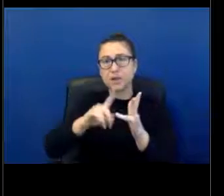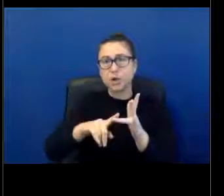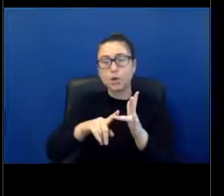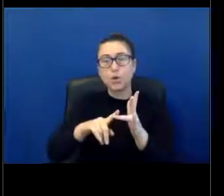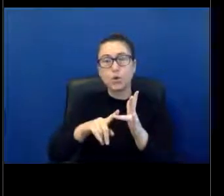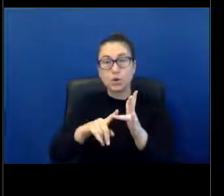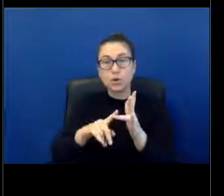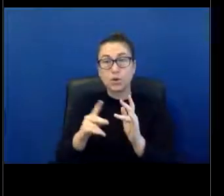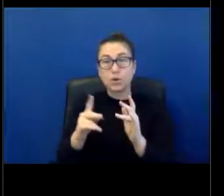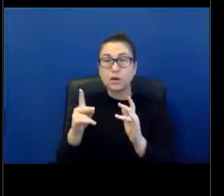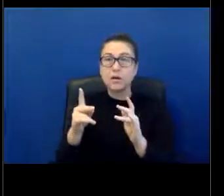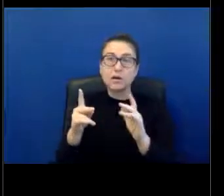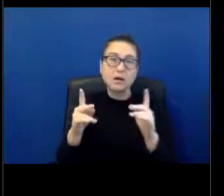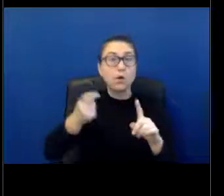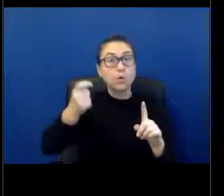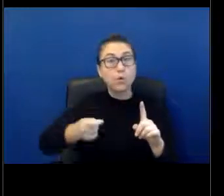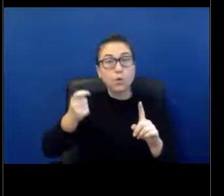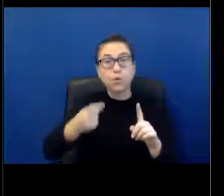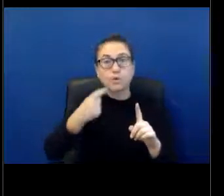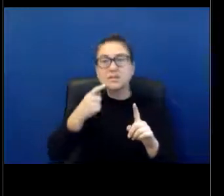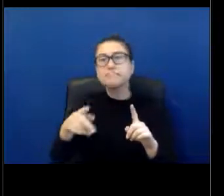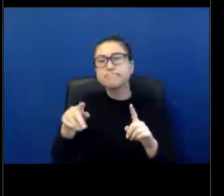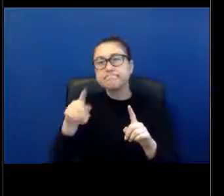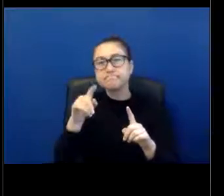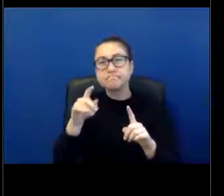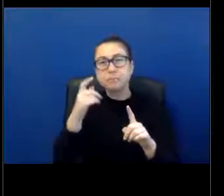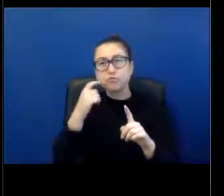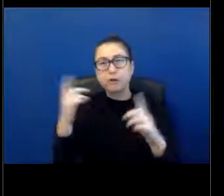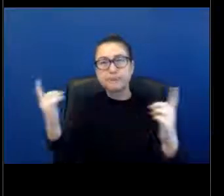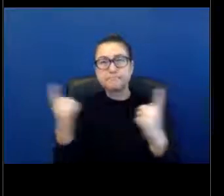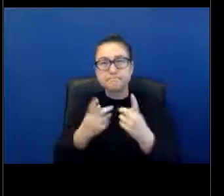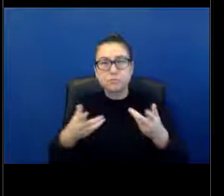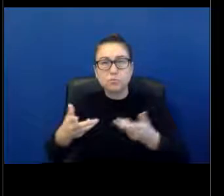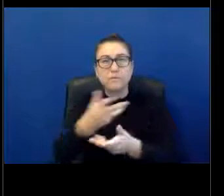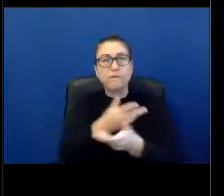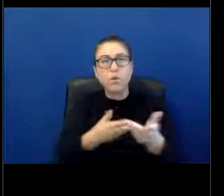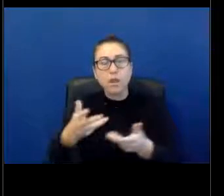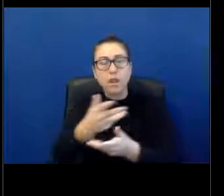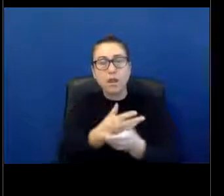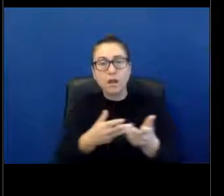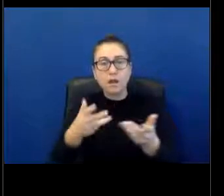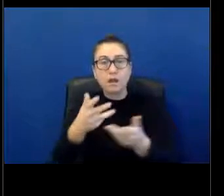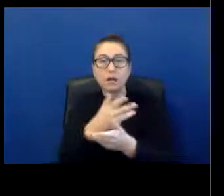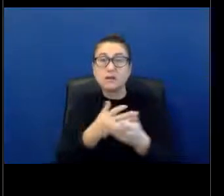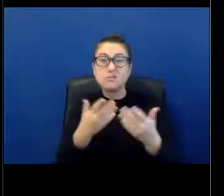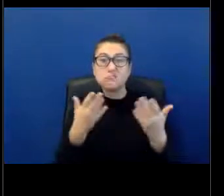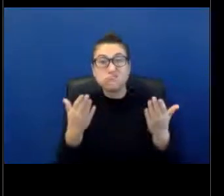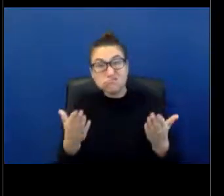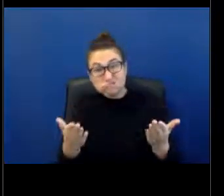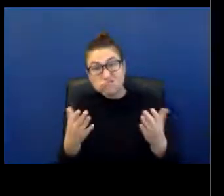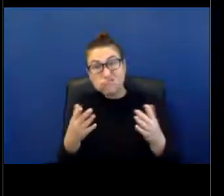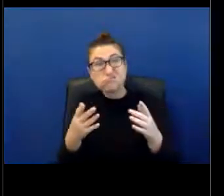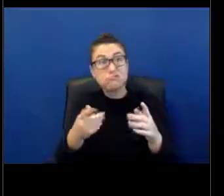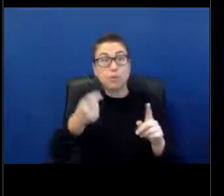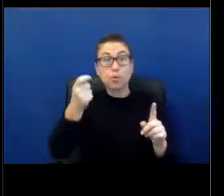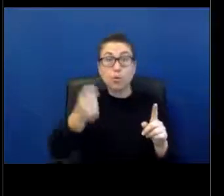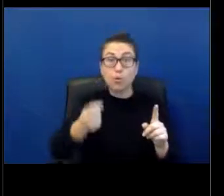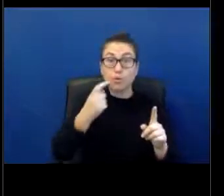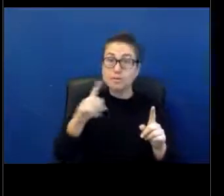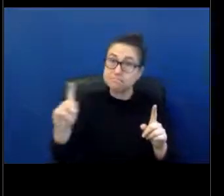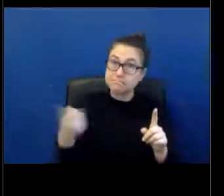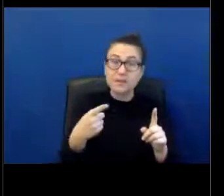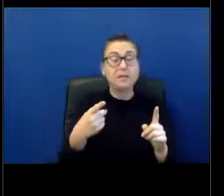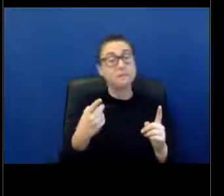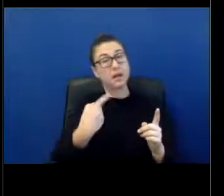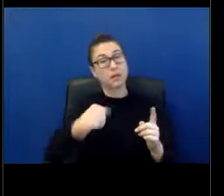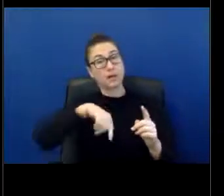things out at mediation. It's a mandatory referral, but as far as the Community Justice Centre is concerned, it's still a voluntary